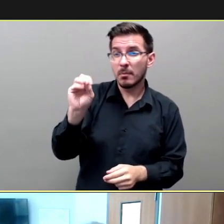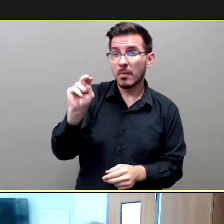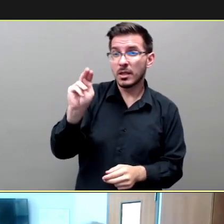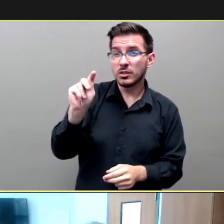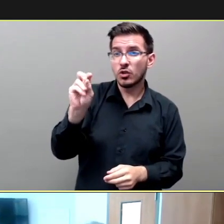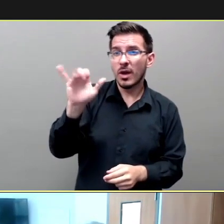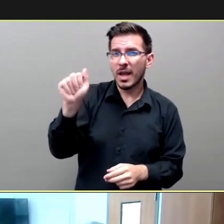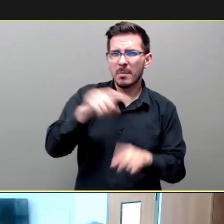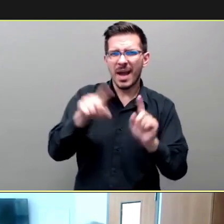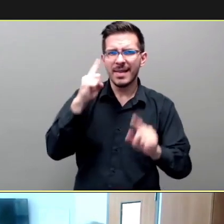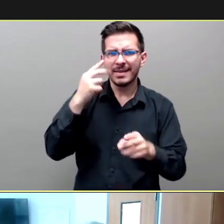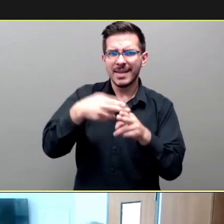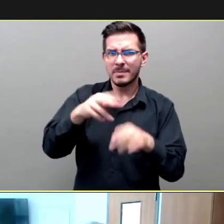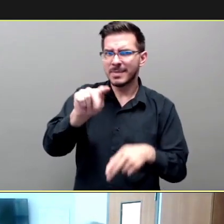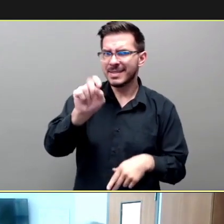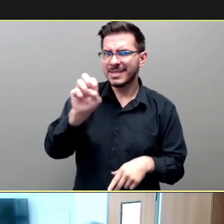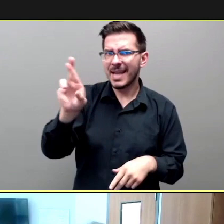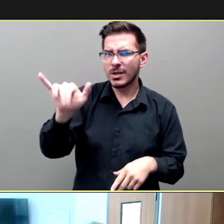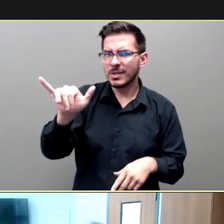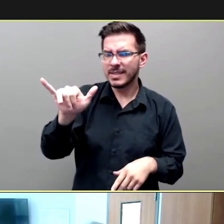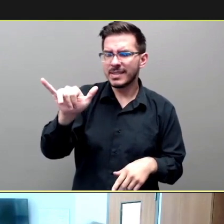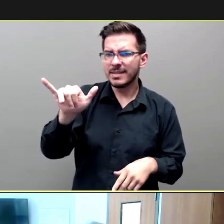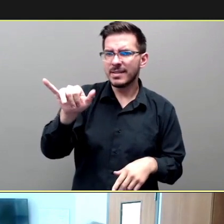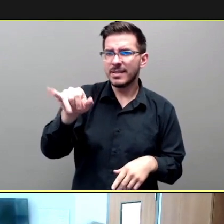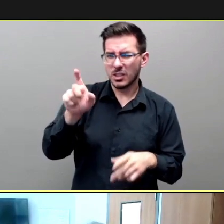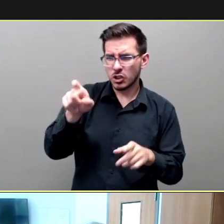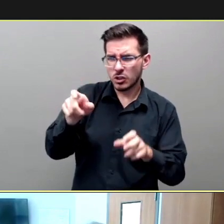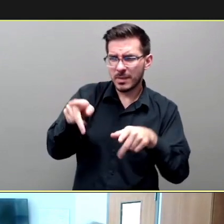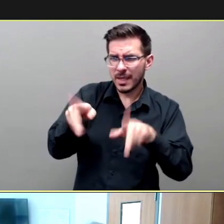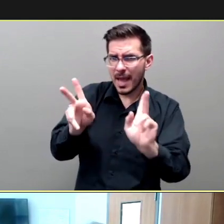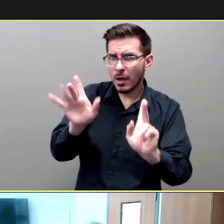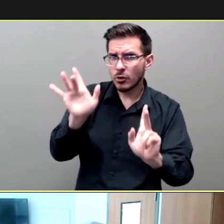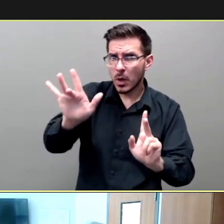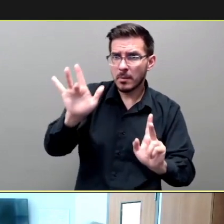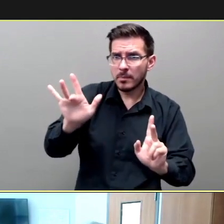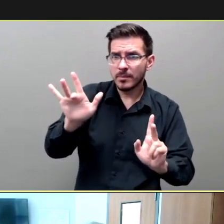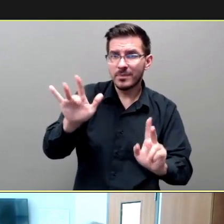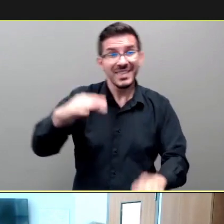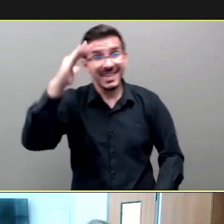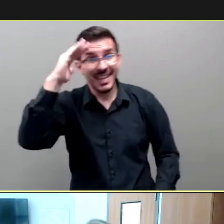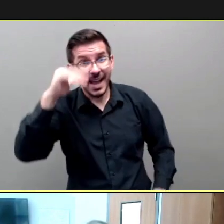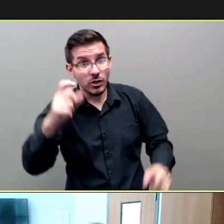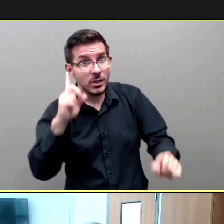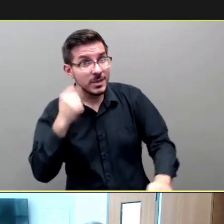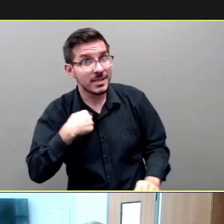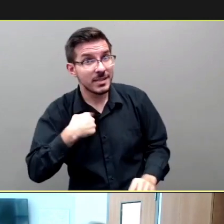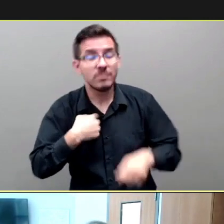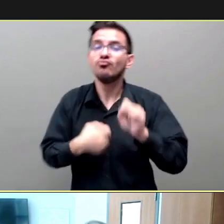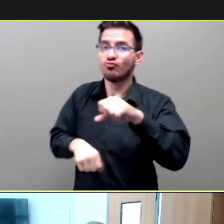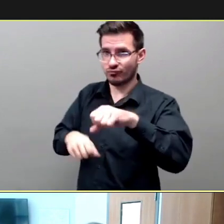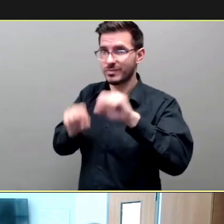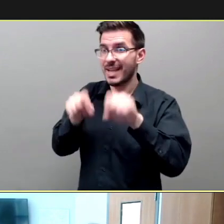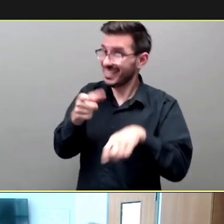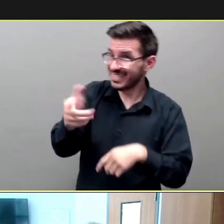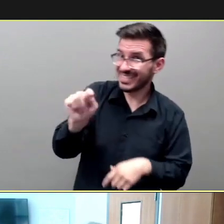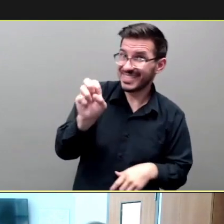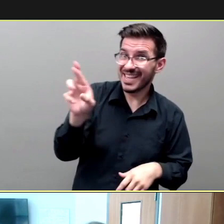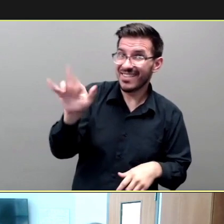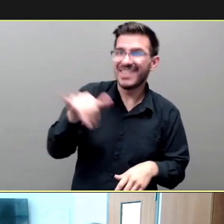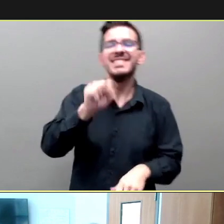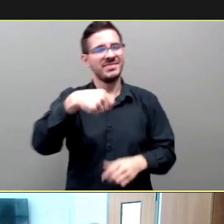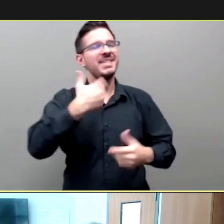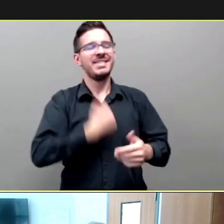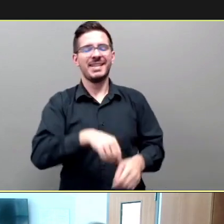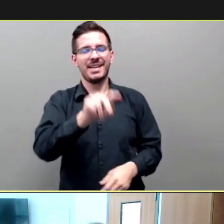Terry. You should be allowed to unmute yourself. Hi, can you hear me? We can. It must be Terry. This is